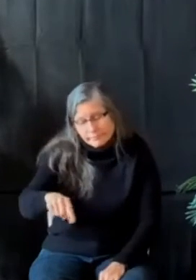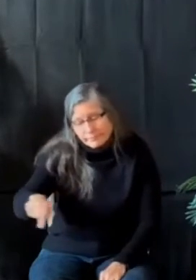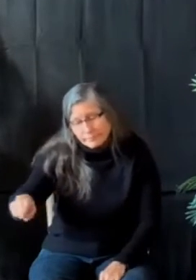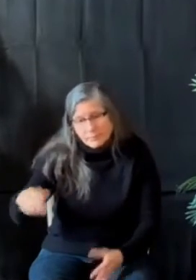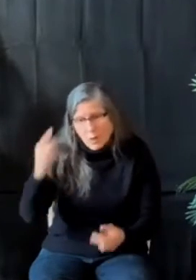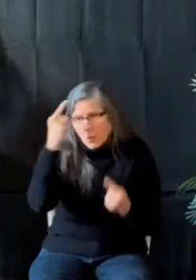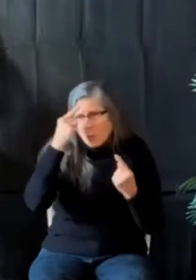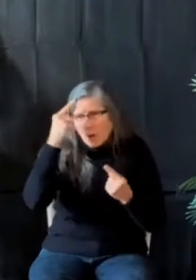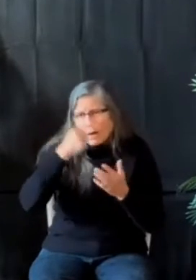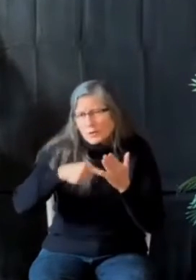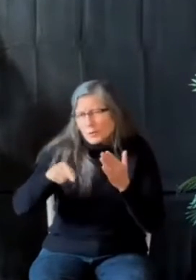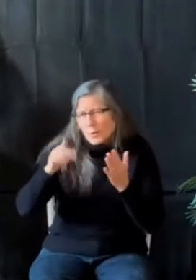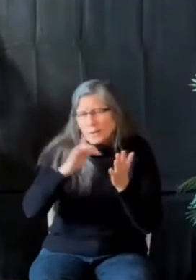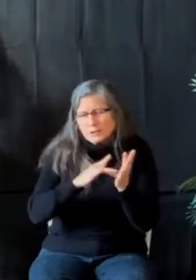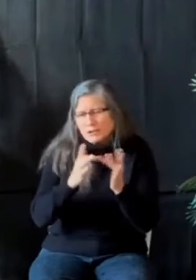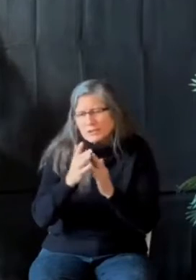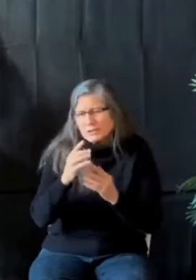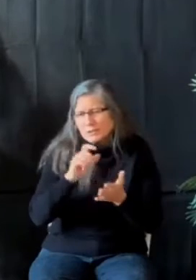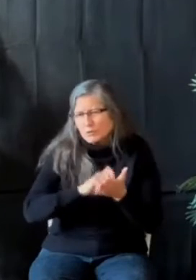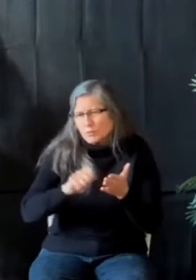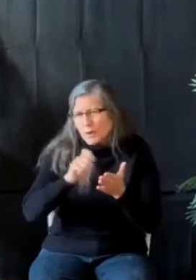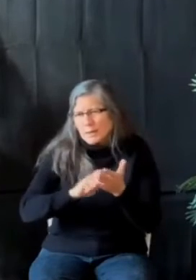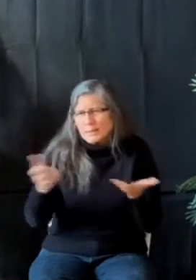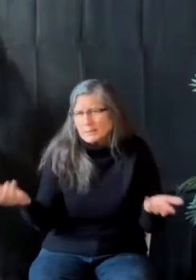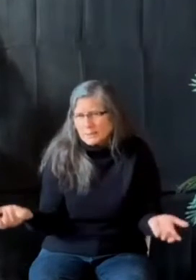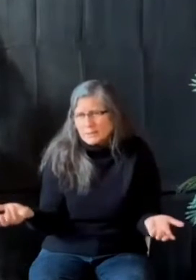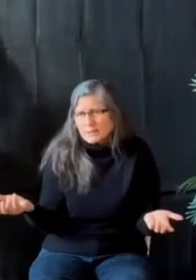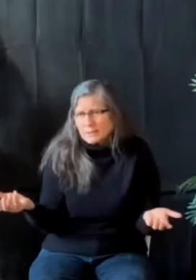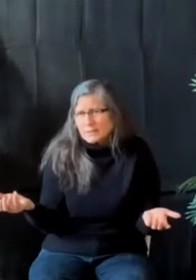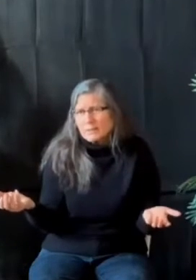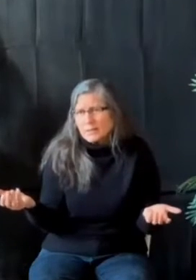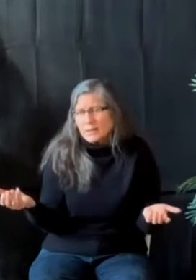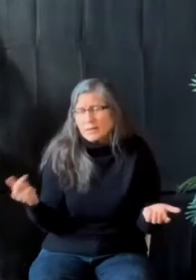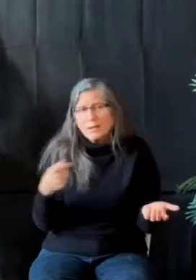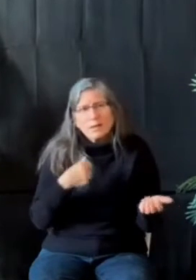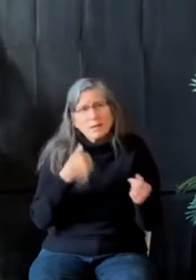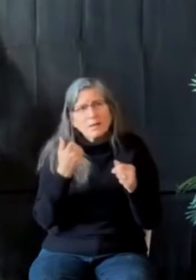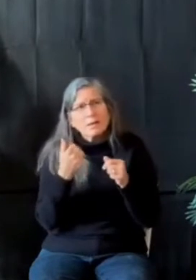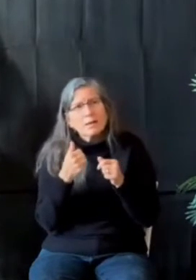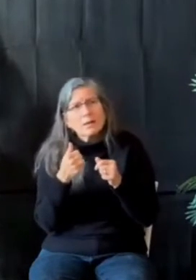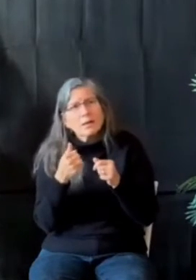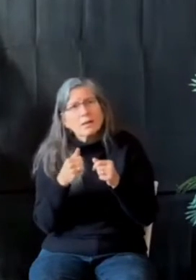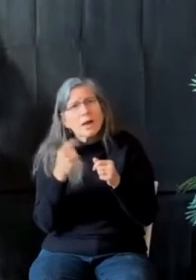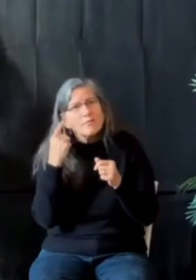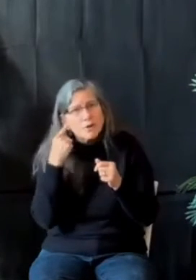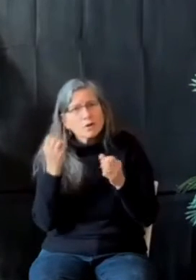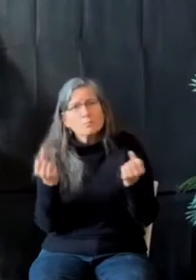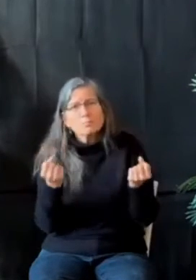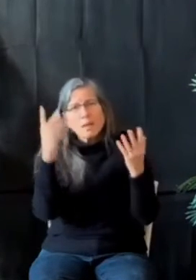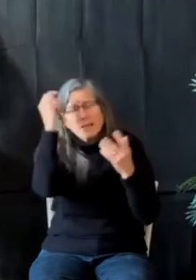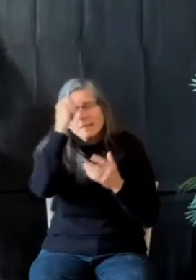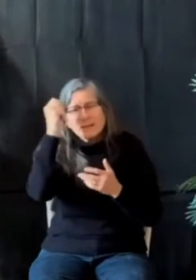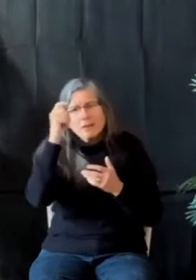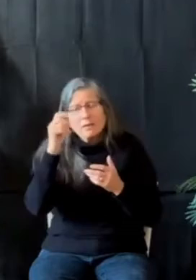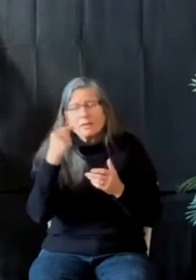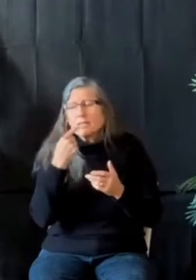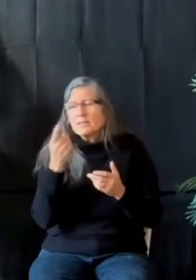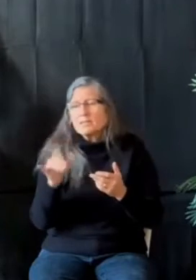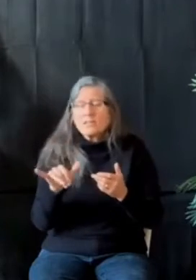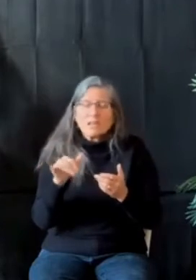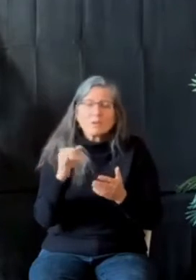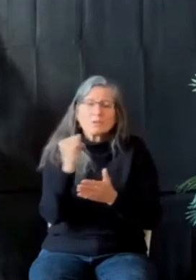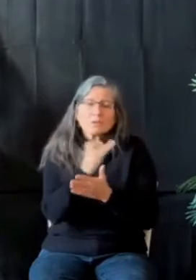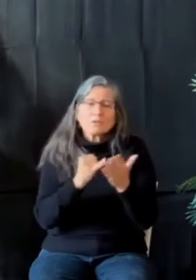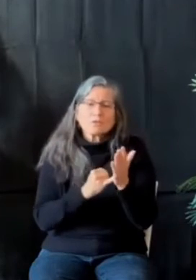ever wonder what Jesus was writing? Huh? I've heard a lot of theories. I've heard some people say he was just drawing